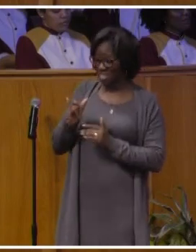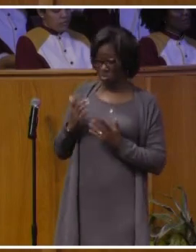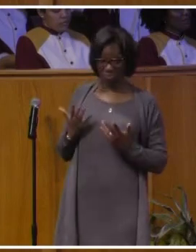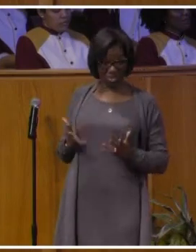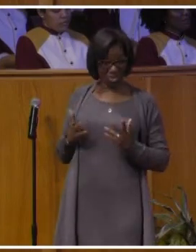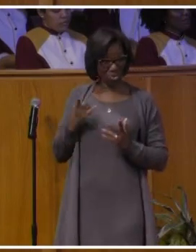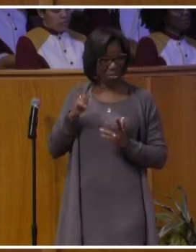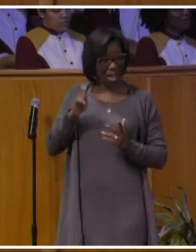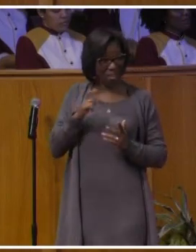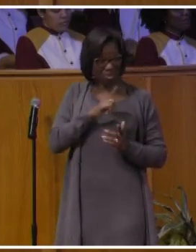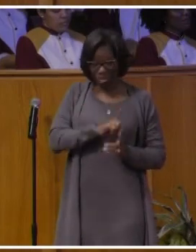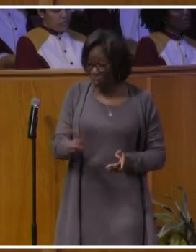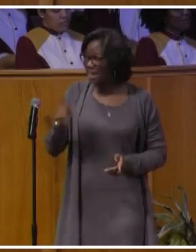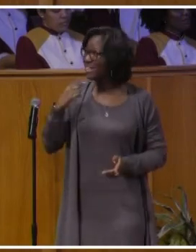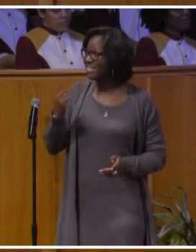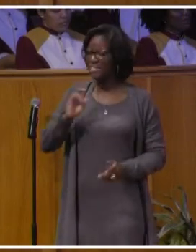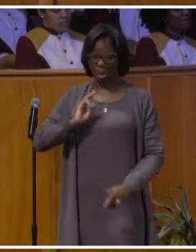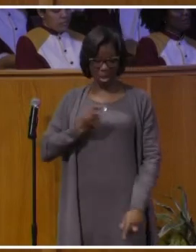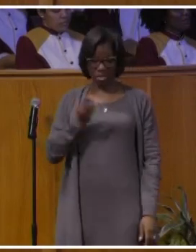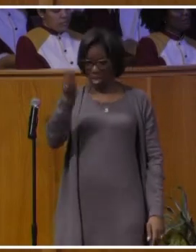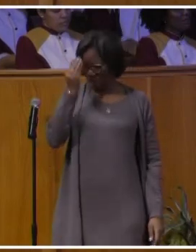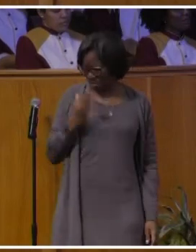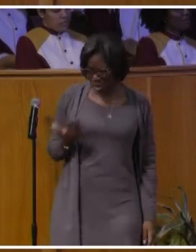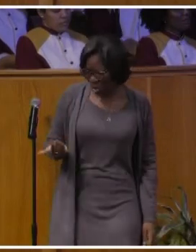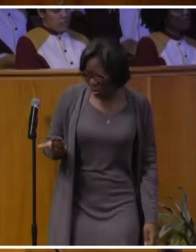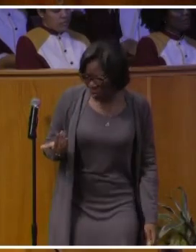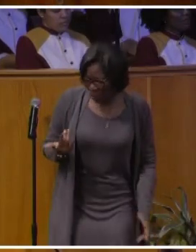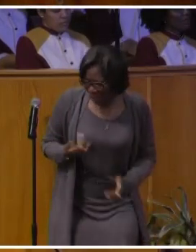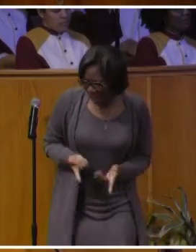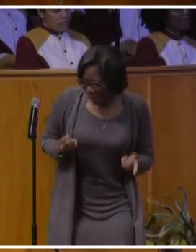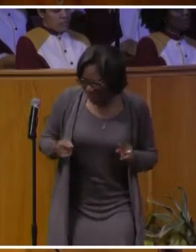end, you need to go on and tell us what you done did.